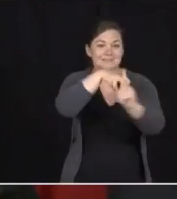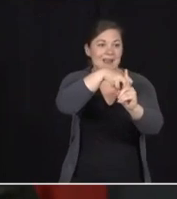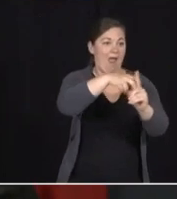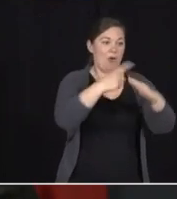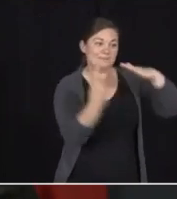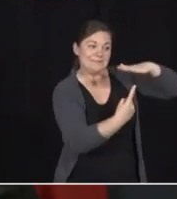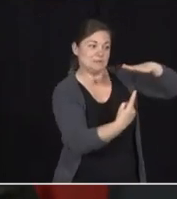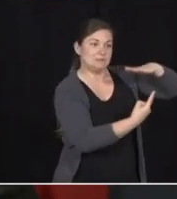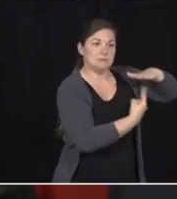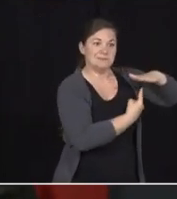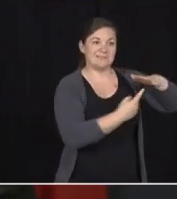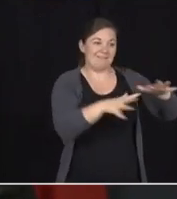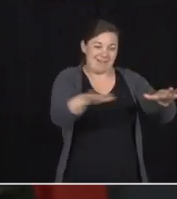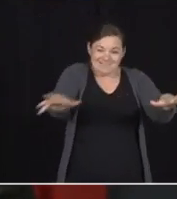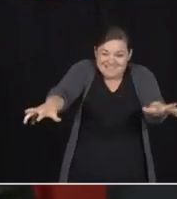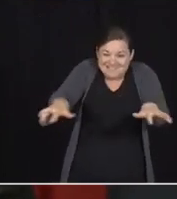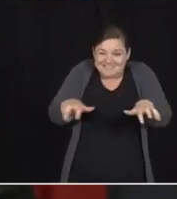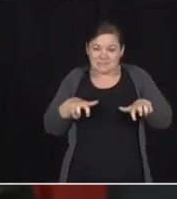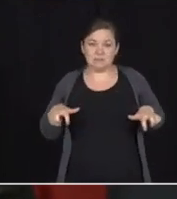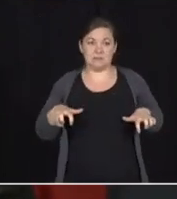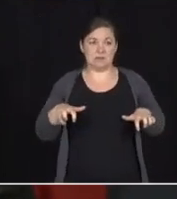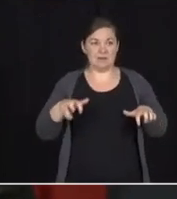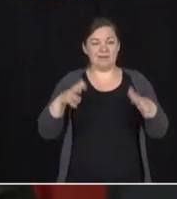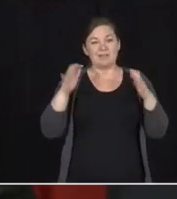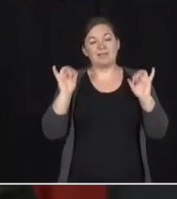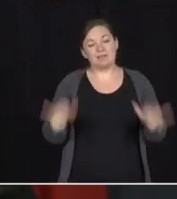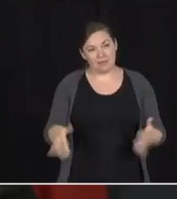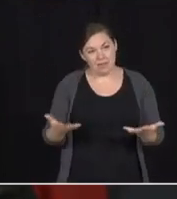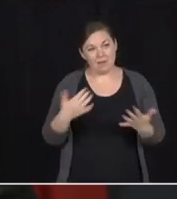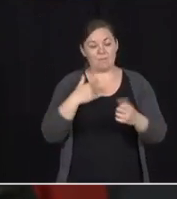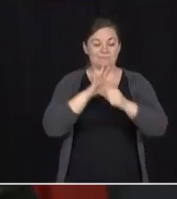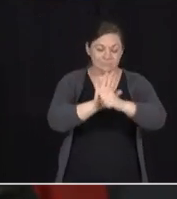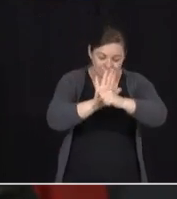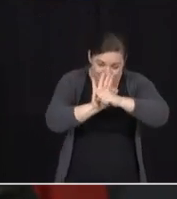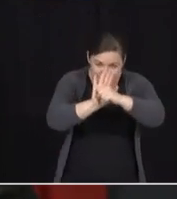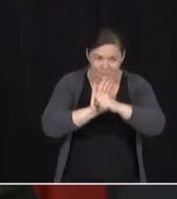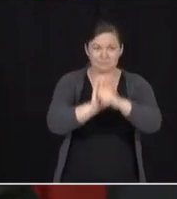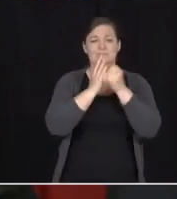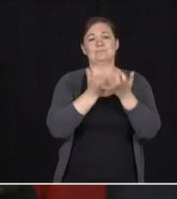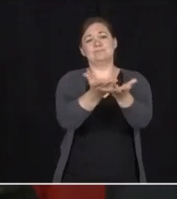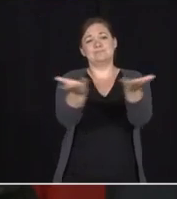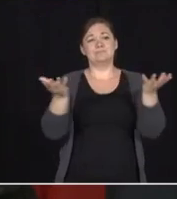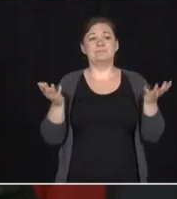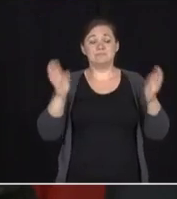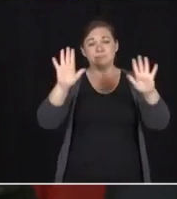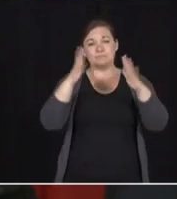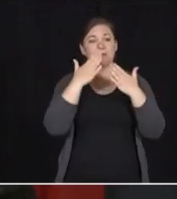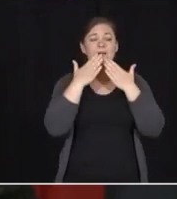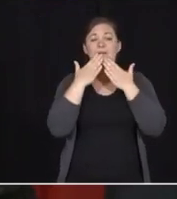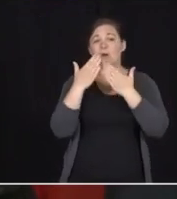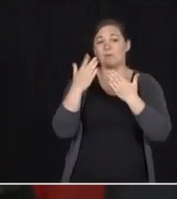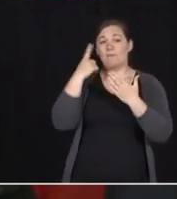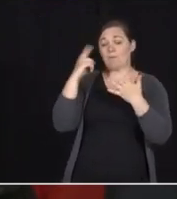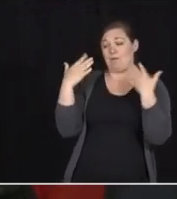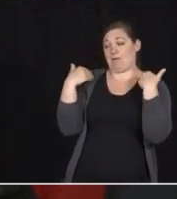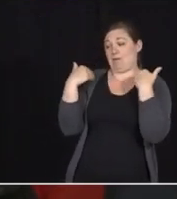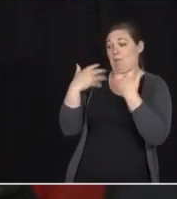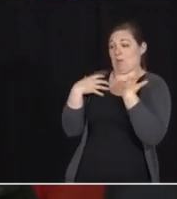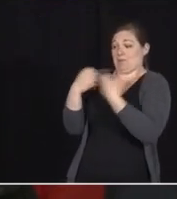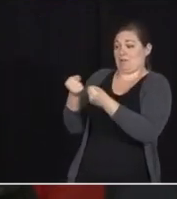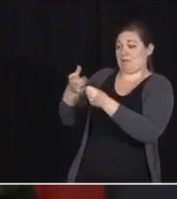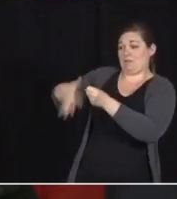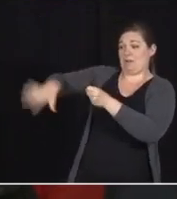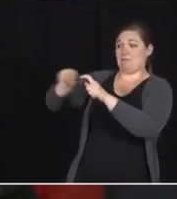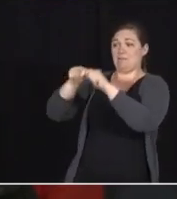pushing this testing, but we have a strong plan. I want to thank the health team. Everyone on the team, they've